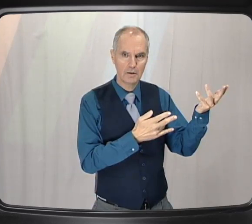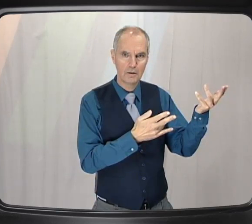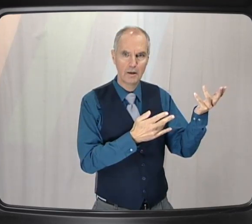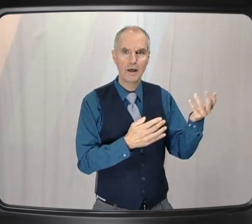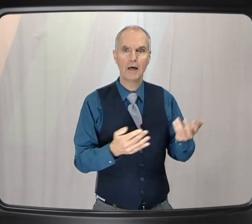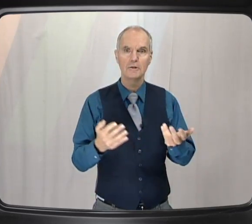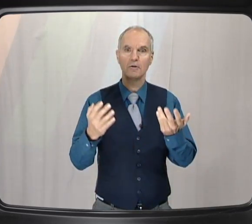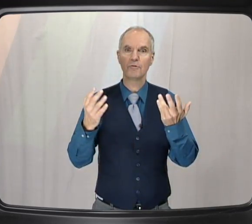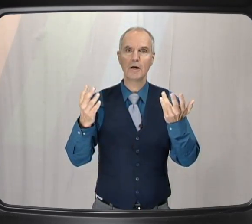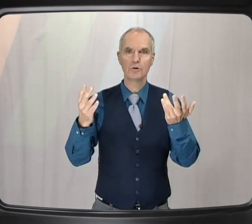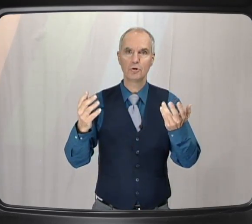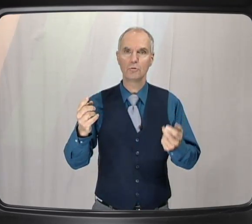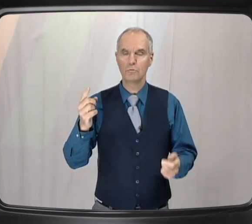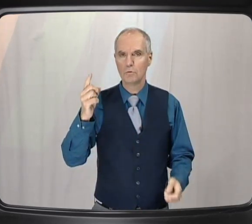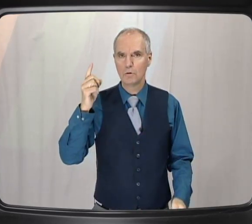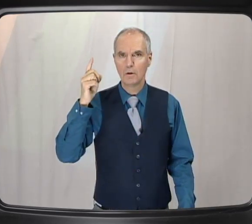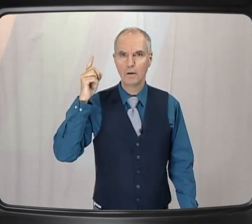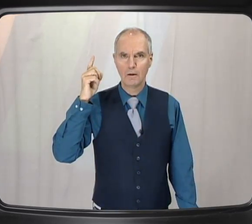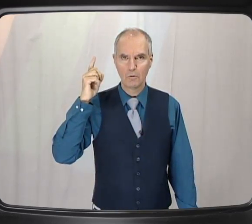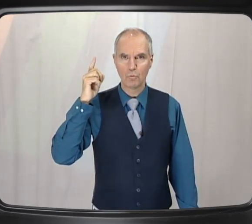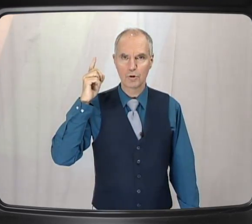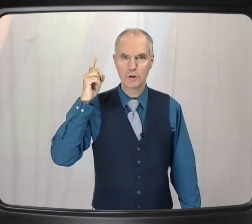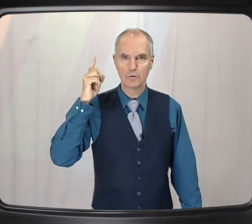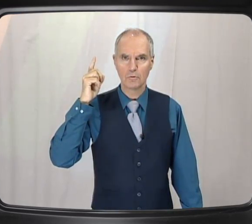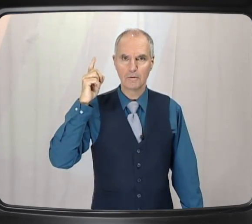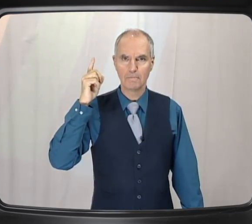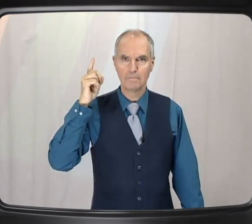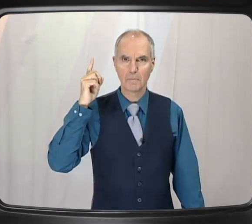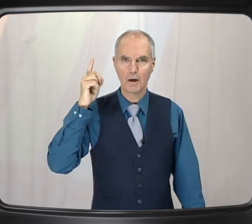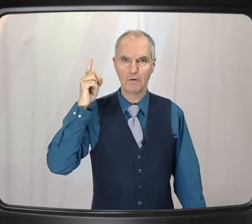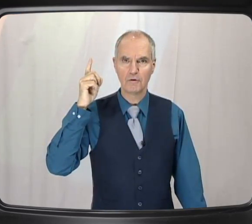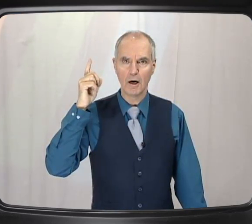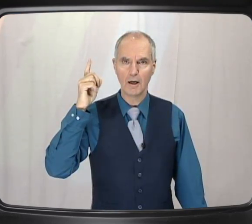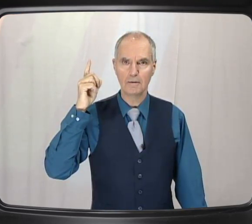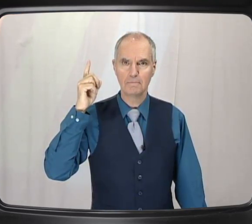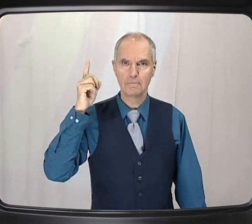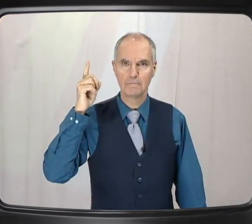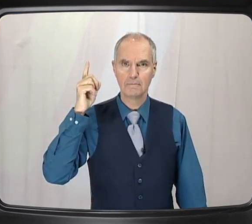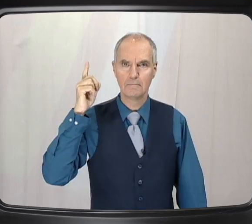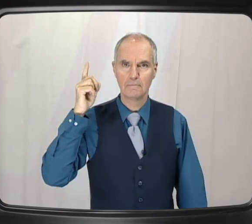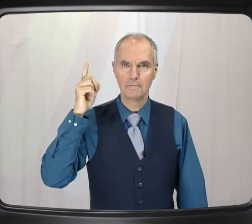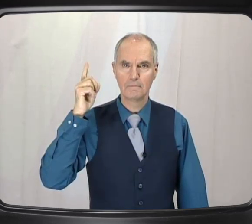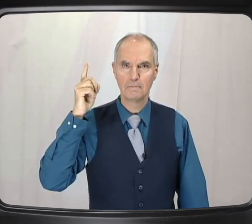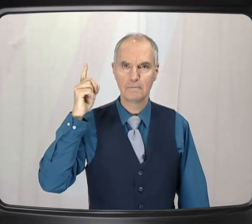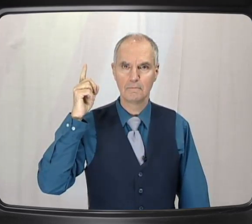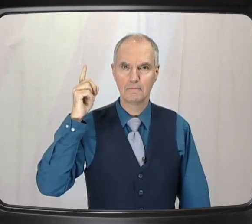dignity, as if they too were children of God.